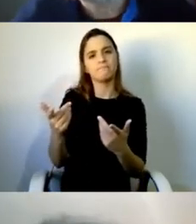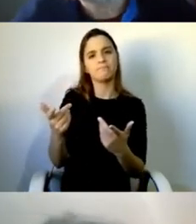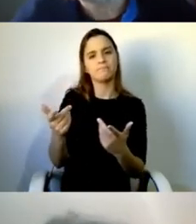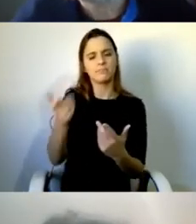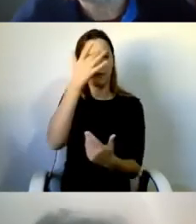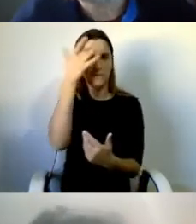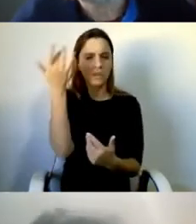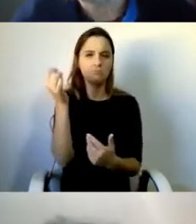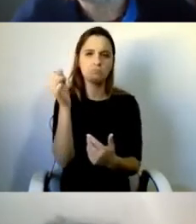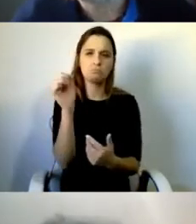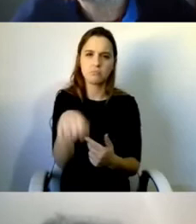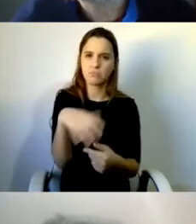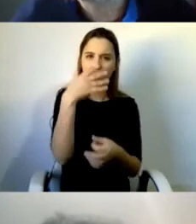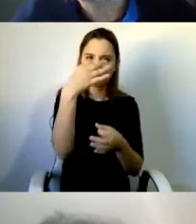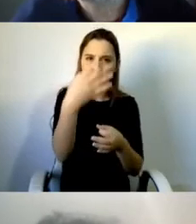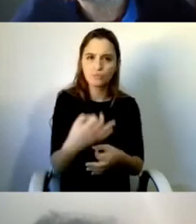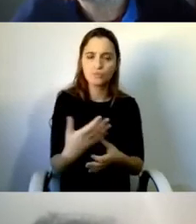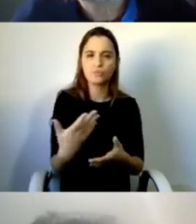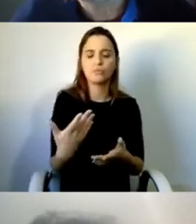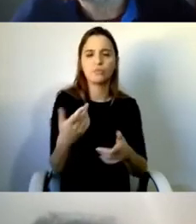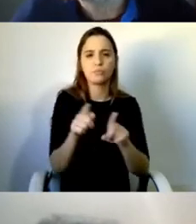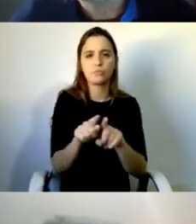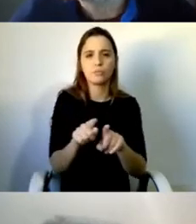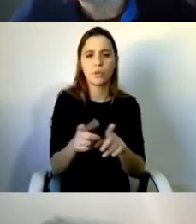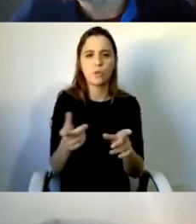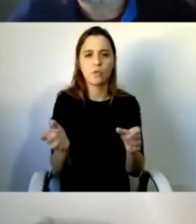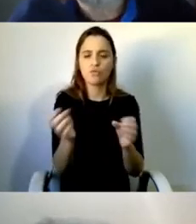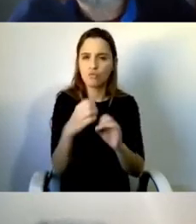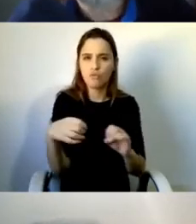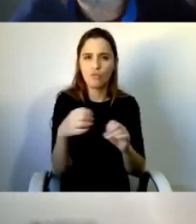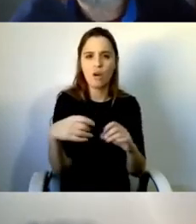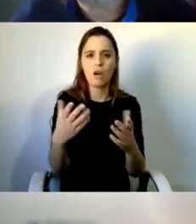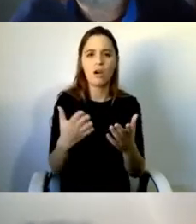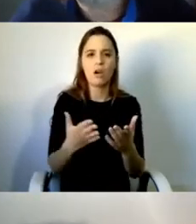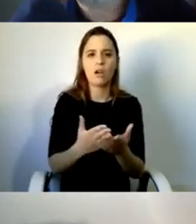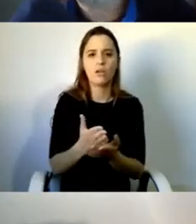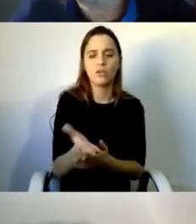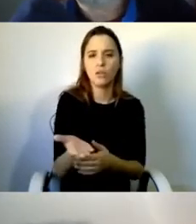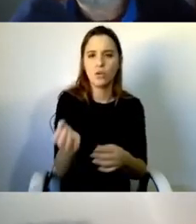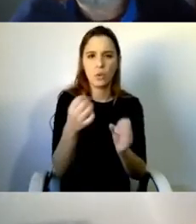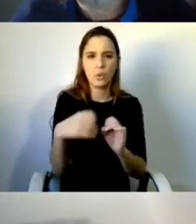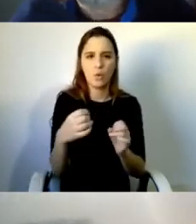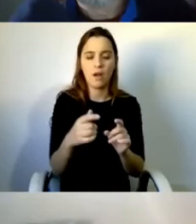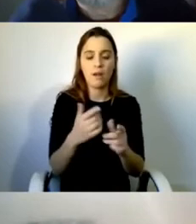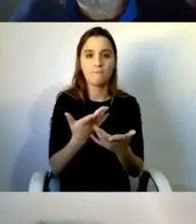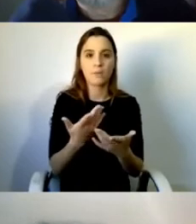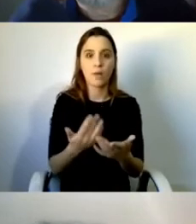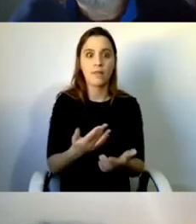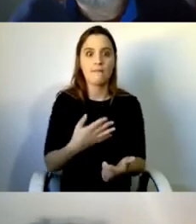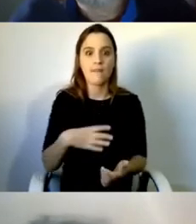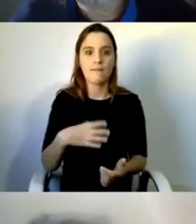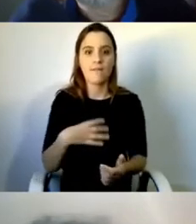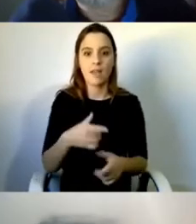there is still no political will to set up a real personal assistance scheme.